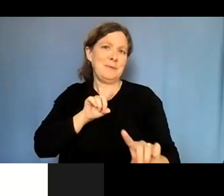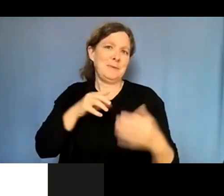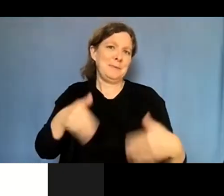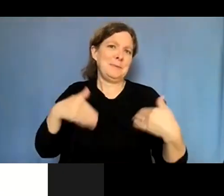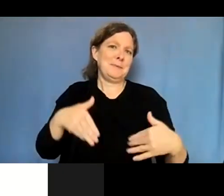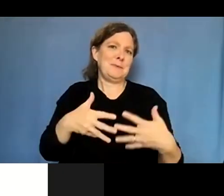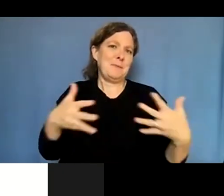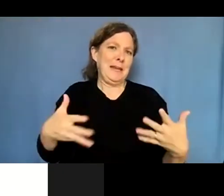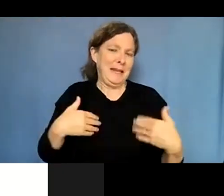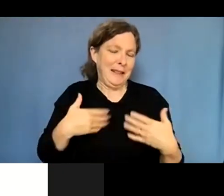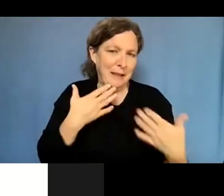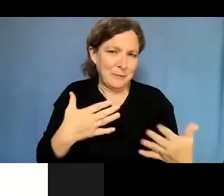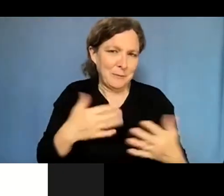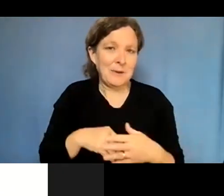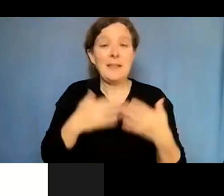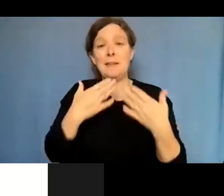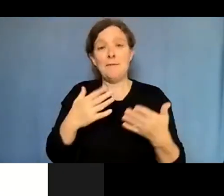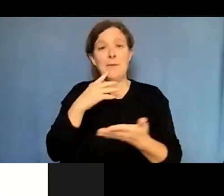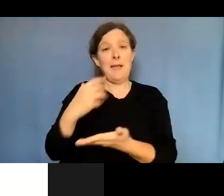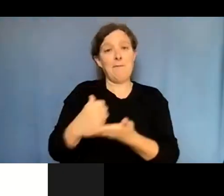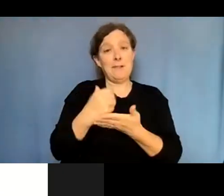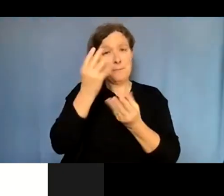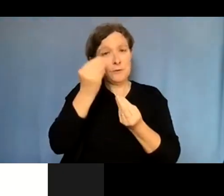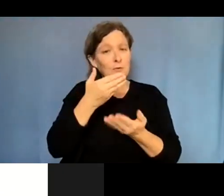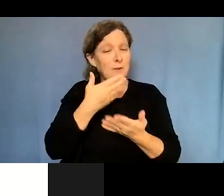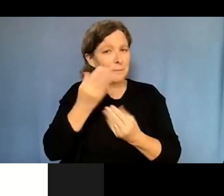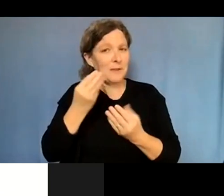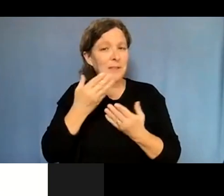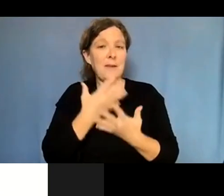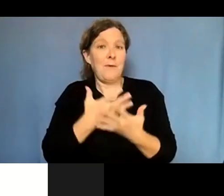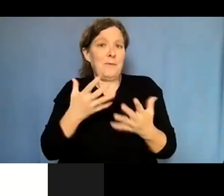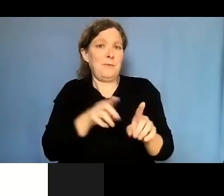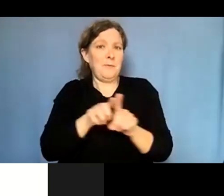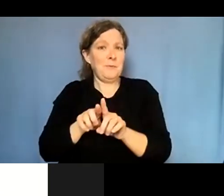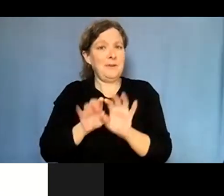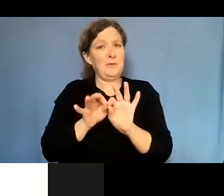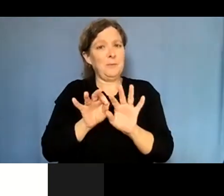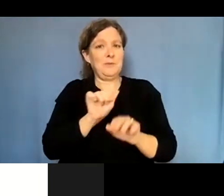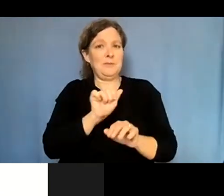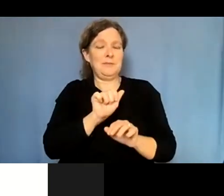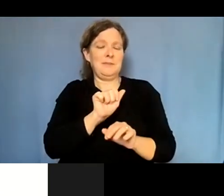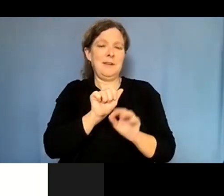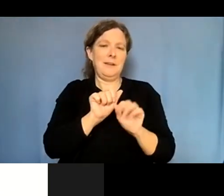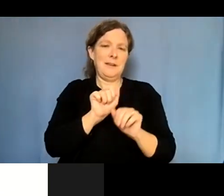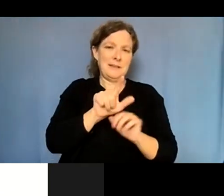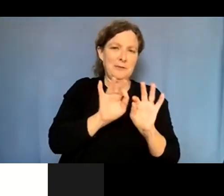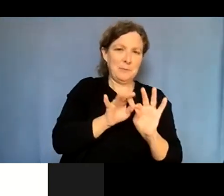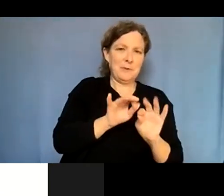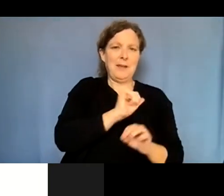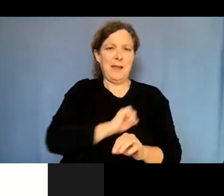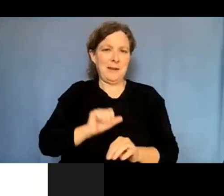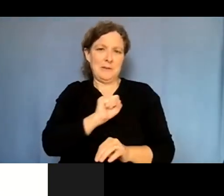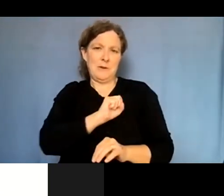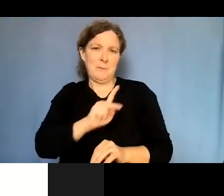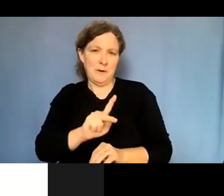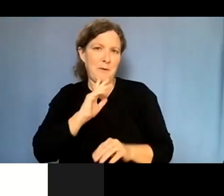spot. Thank you so much for the helpful information. And thank you also to our ASL interpreters, Anna and Sharon. I know that you stayed